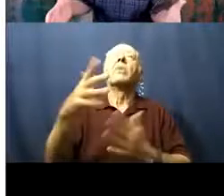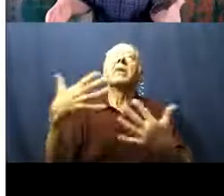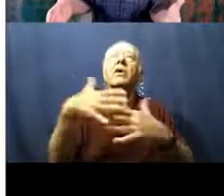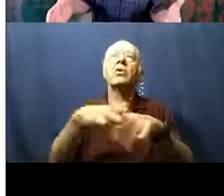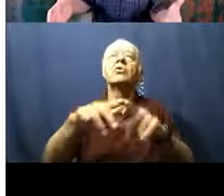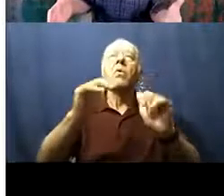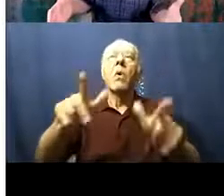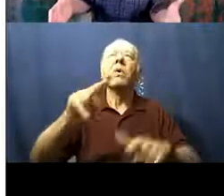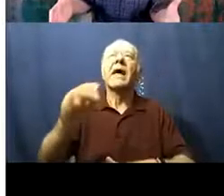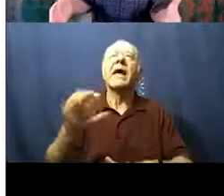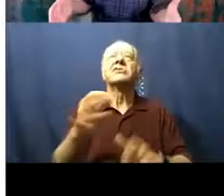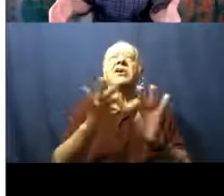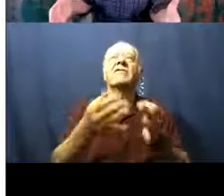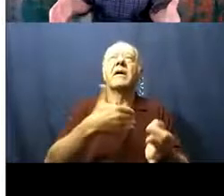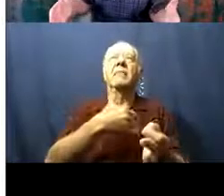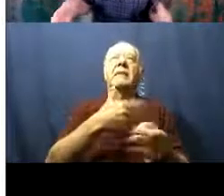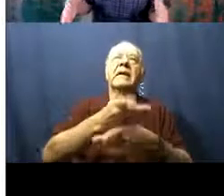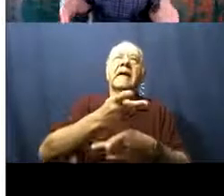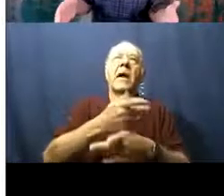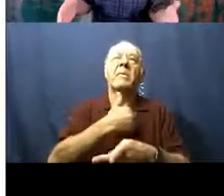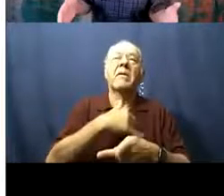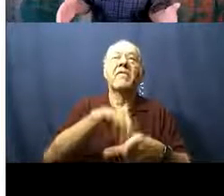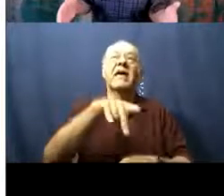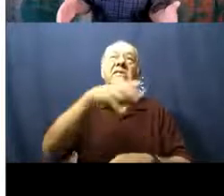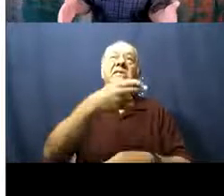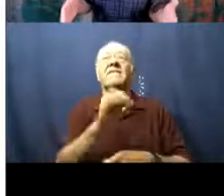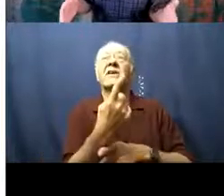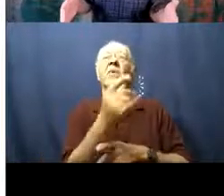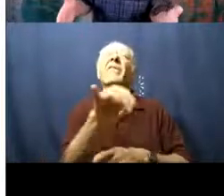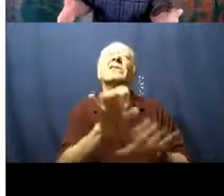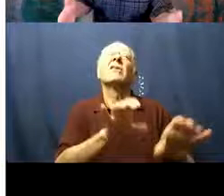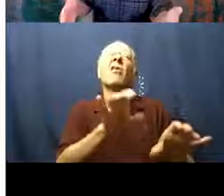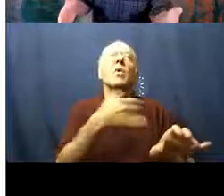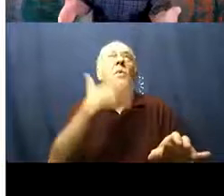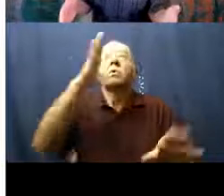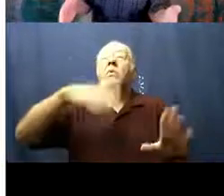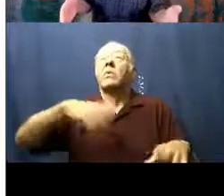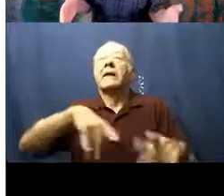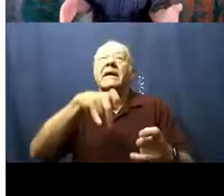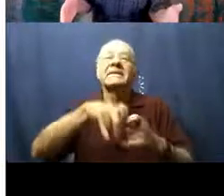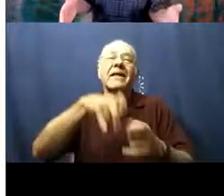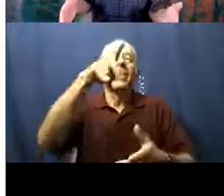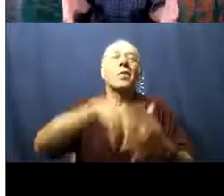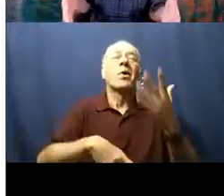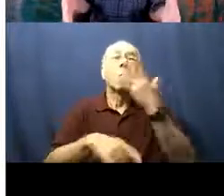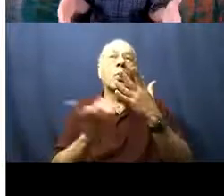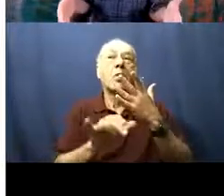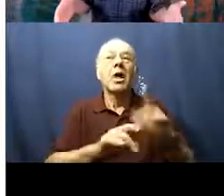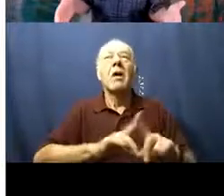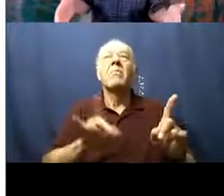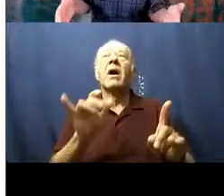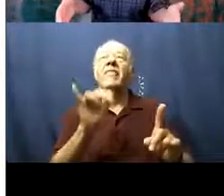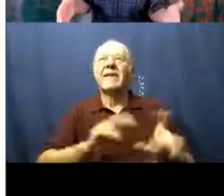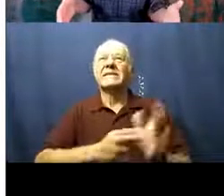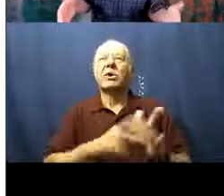NJ family care members. That's phase one. It's a conversation. We don't know yet exactly what that's going to look like because that is intended